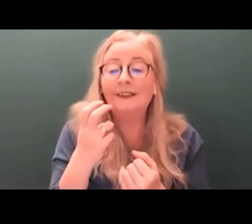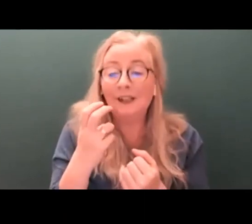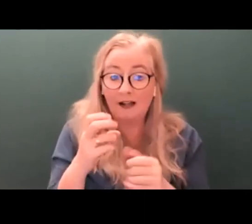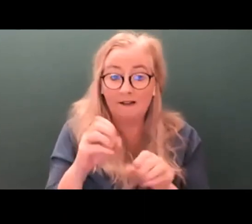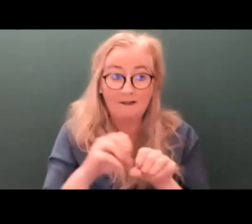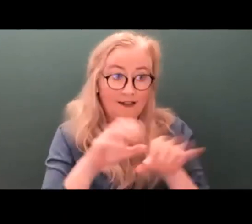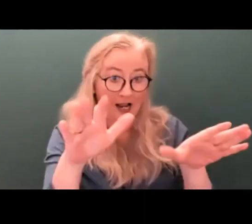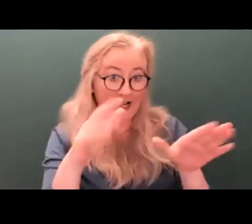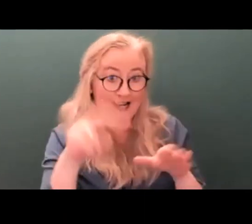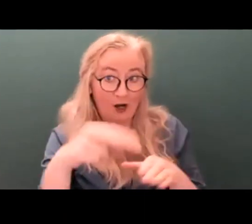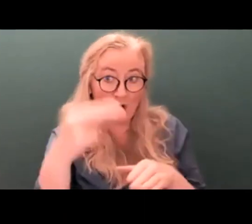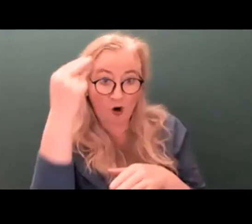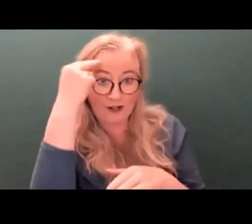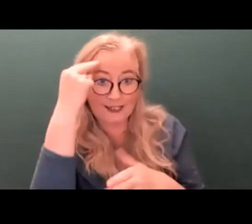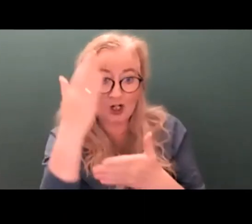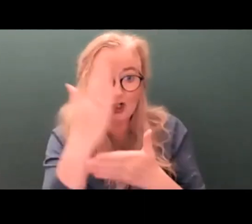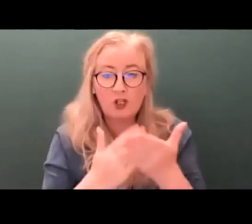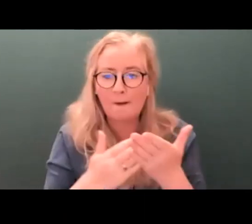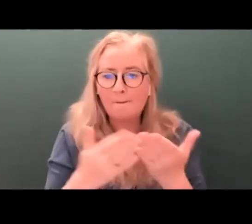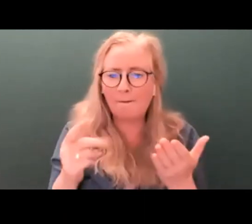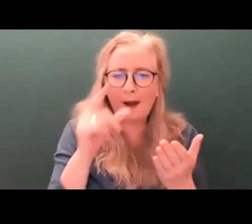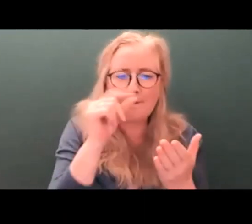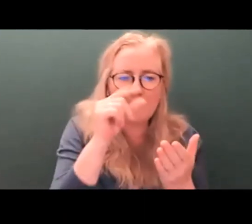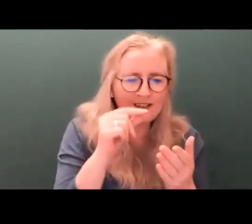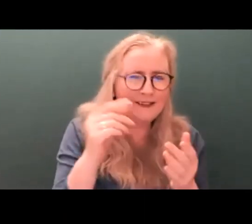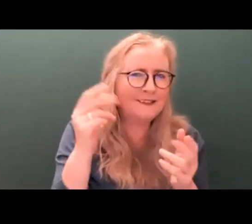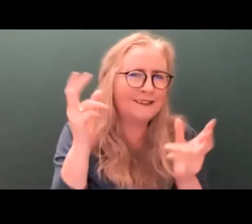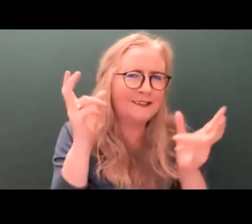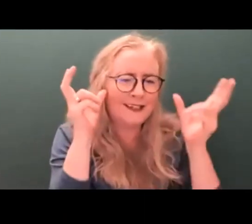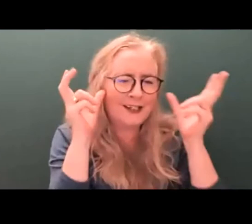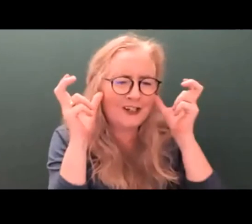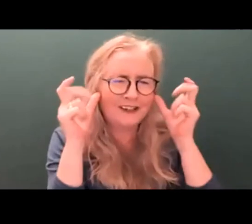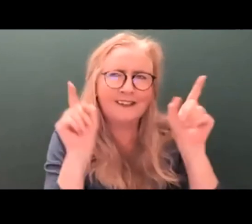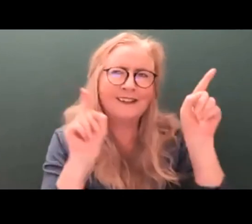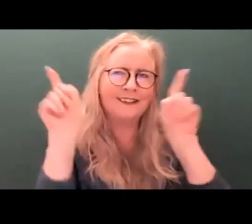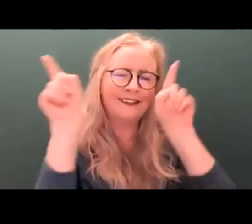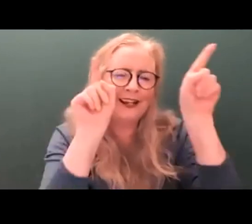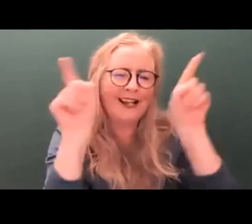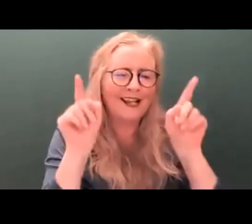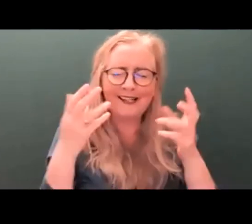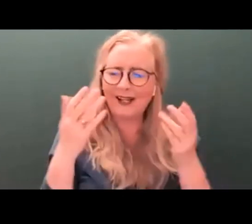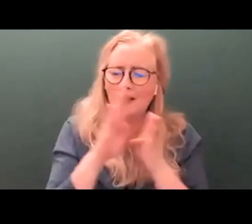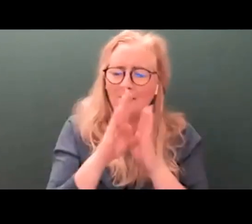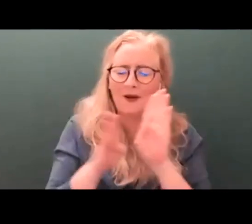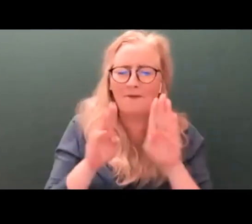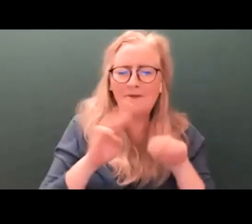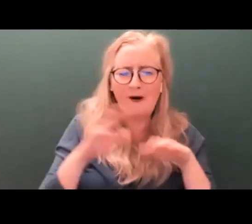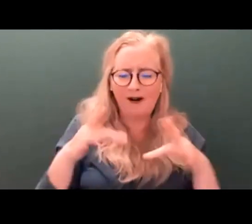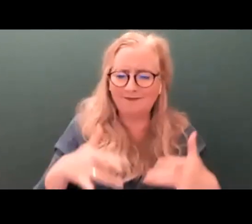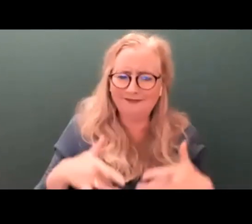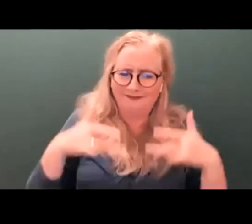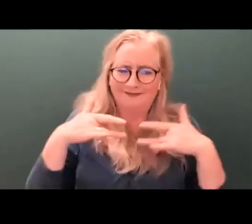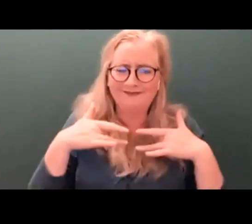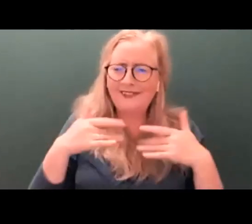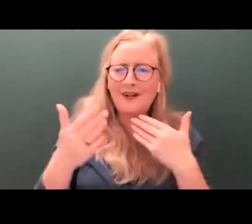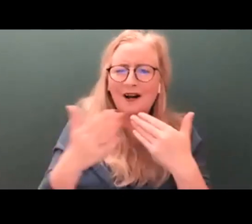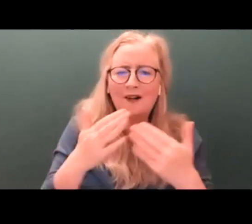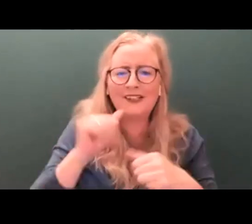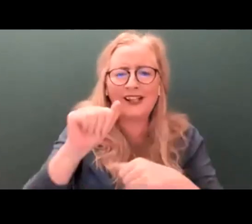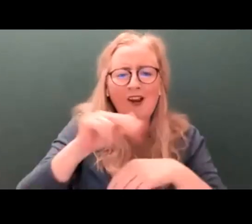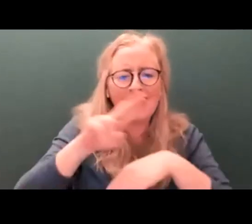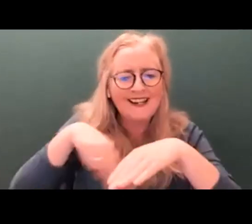understand some of the bird species that they're hearing, that they get a heightened experience of their natural surroundings.